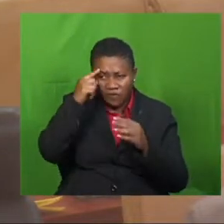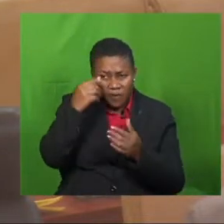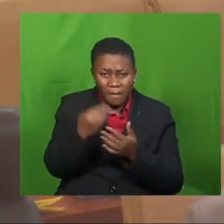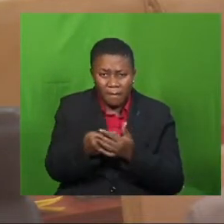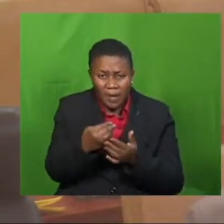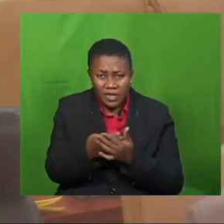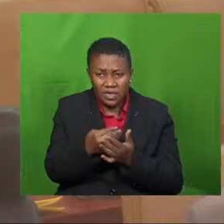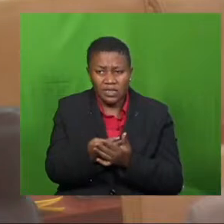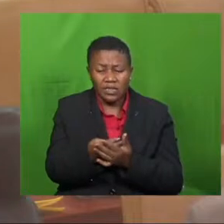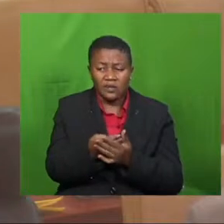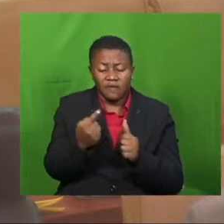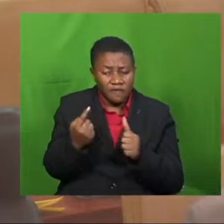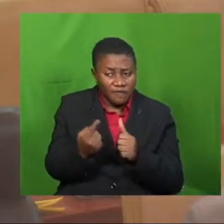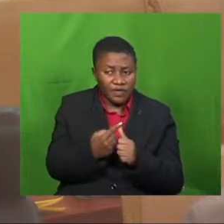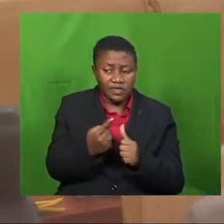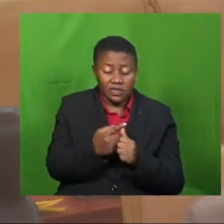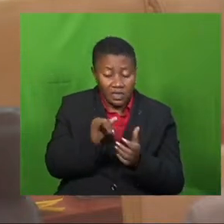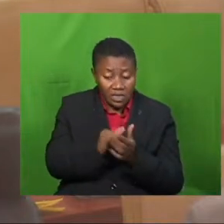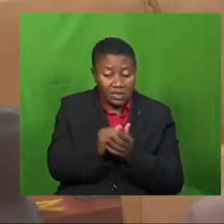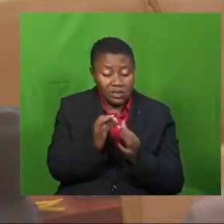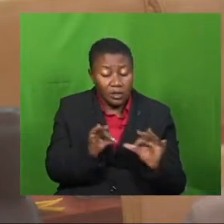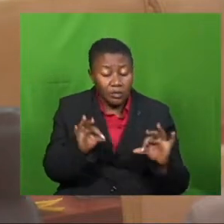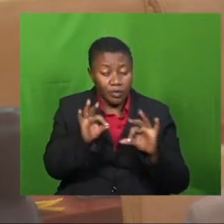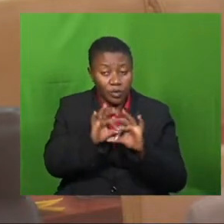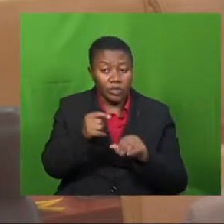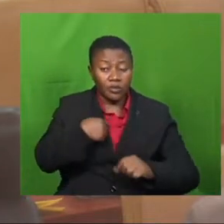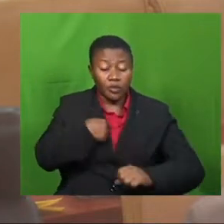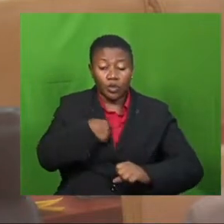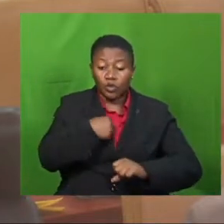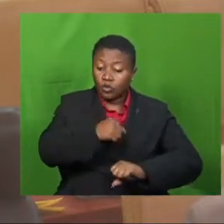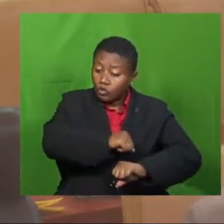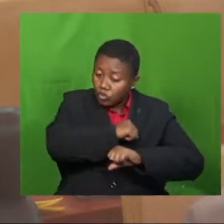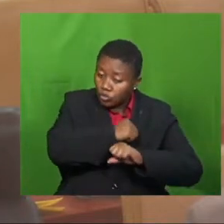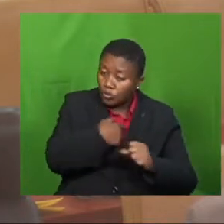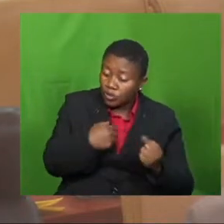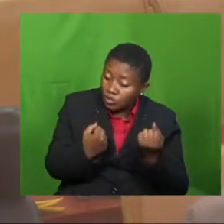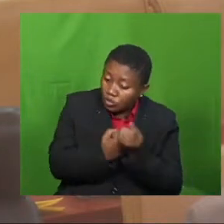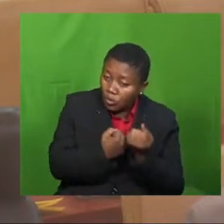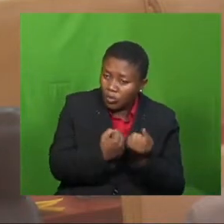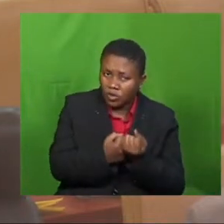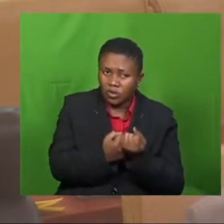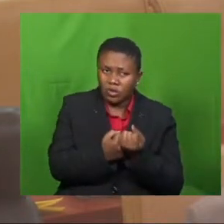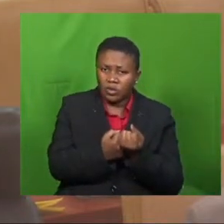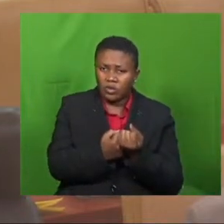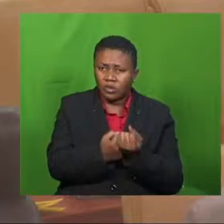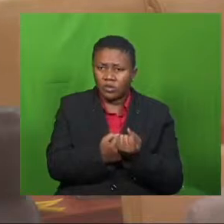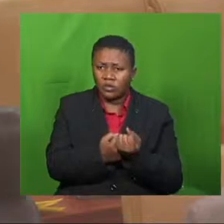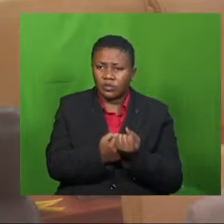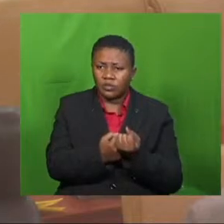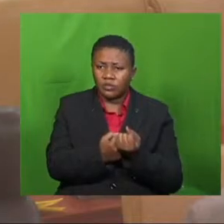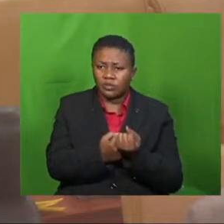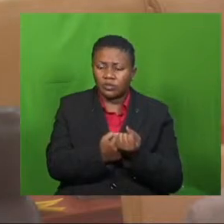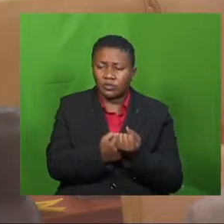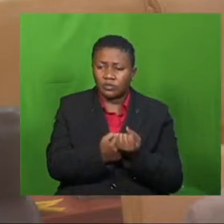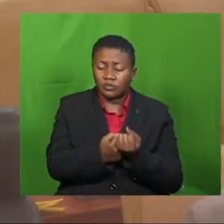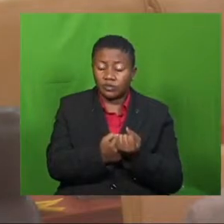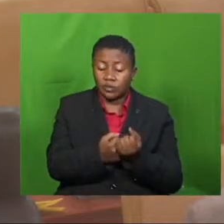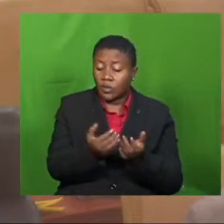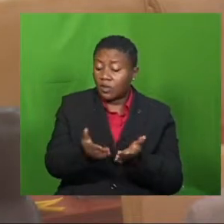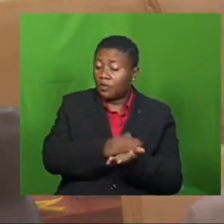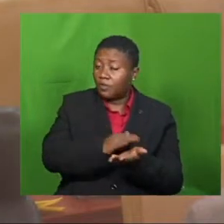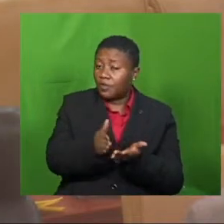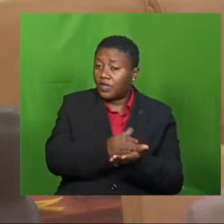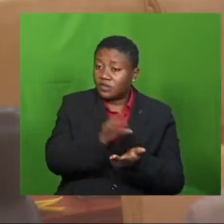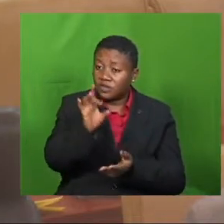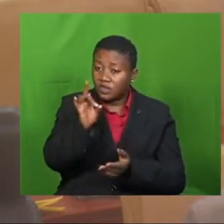is imperative. And I support it, but it should be subject to value for money audit being performed. Mr. Speaker, I refer you to page 8,